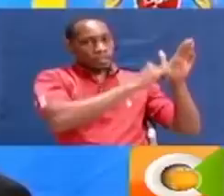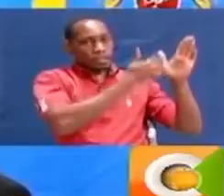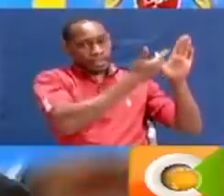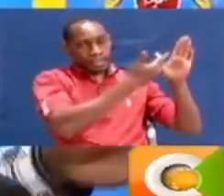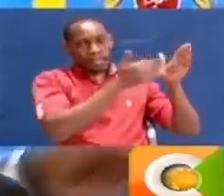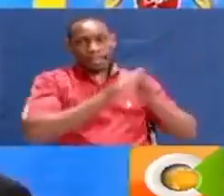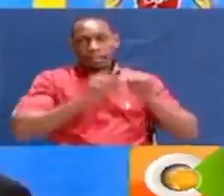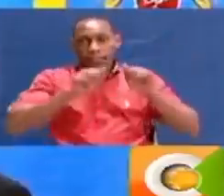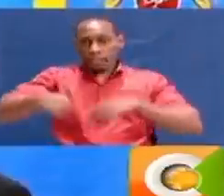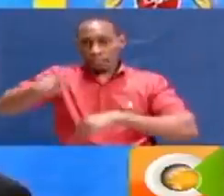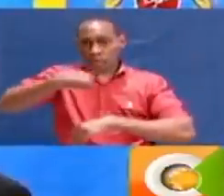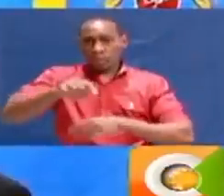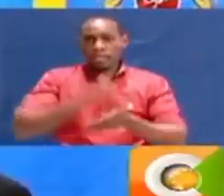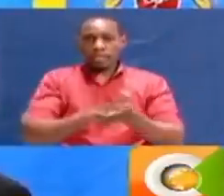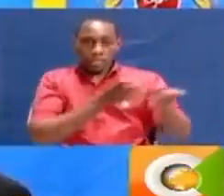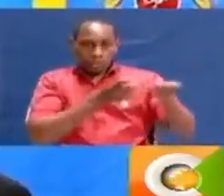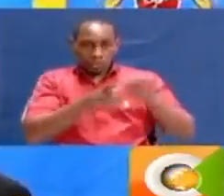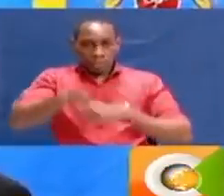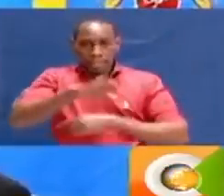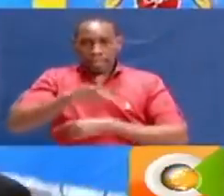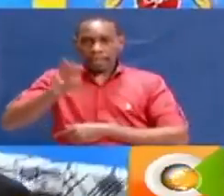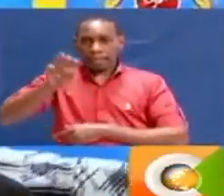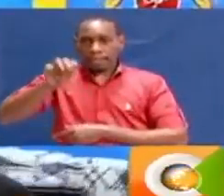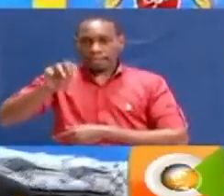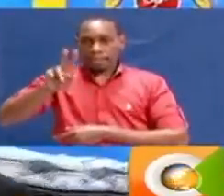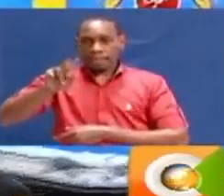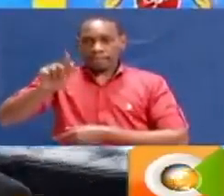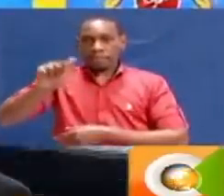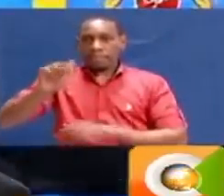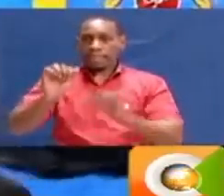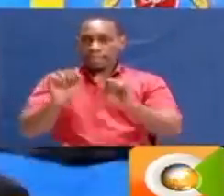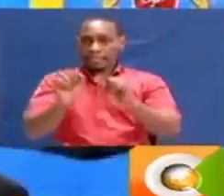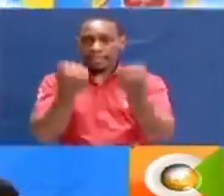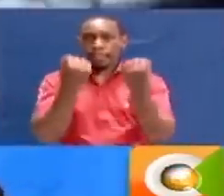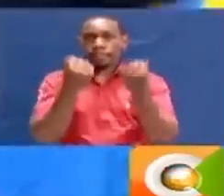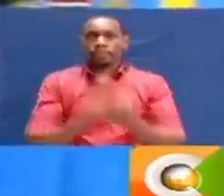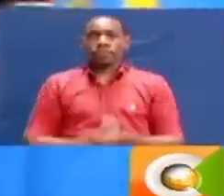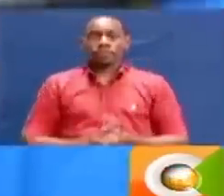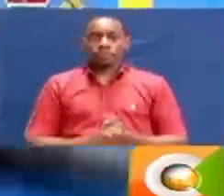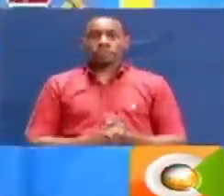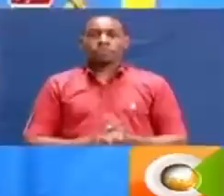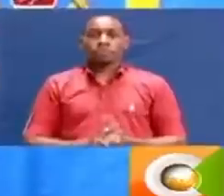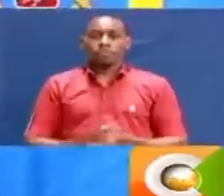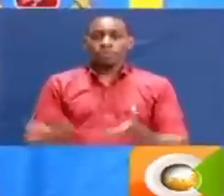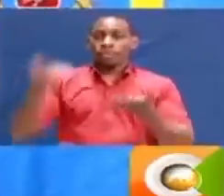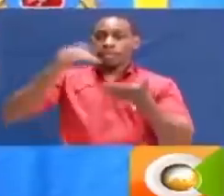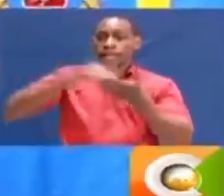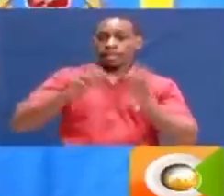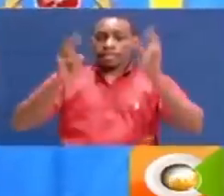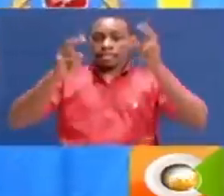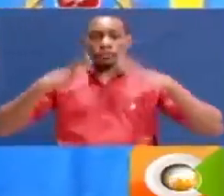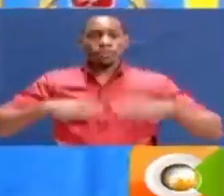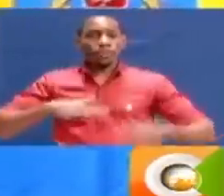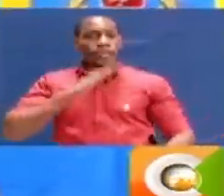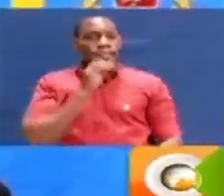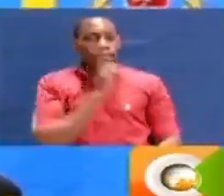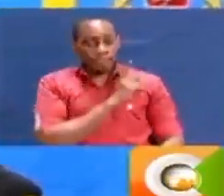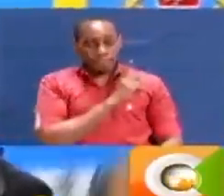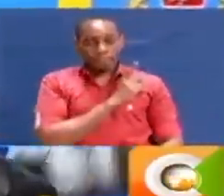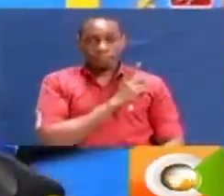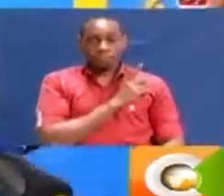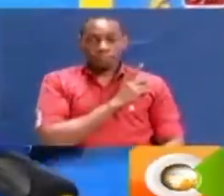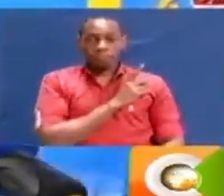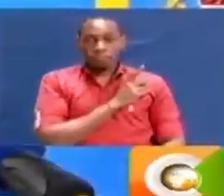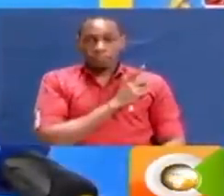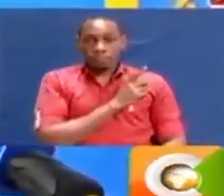Mvita safe. Again, on the issue of the people who have died, this is an